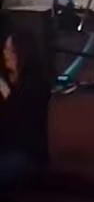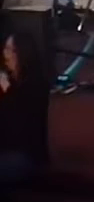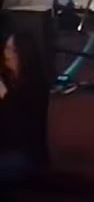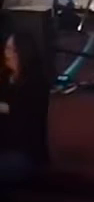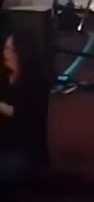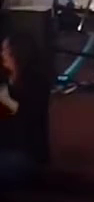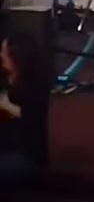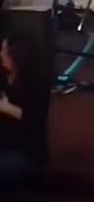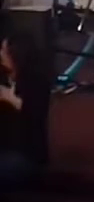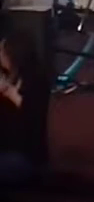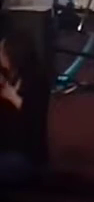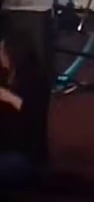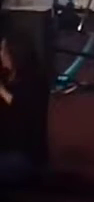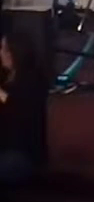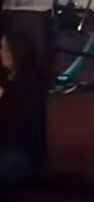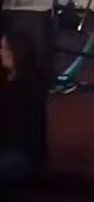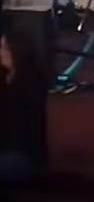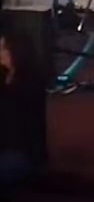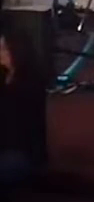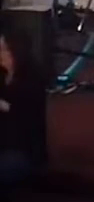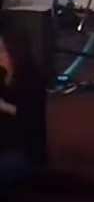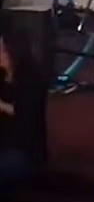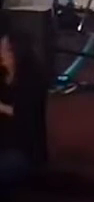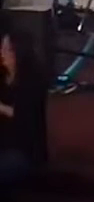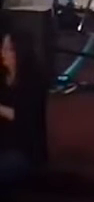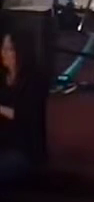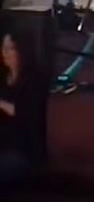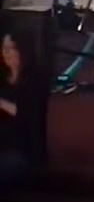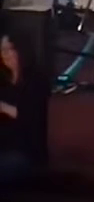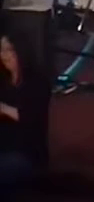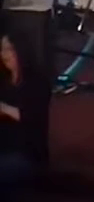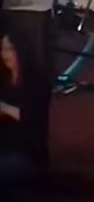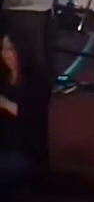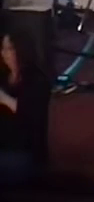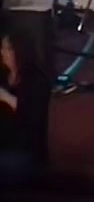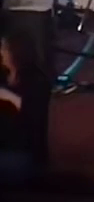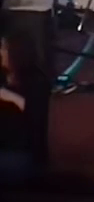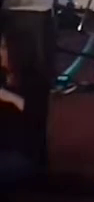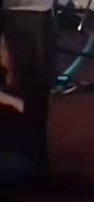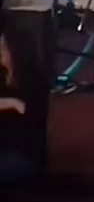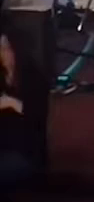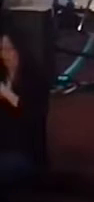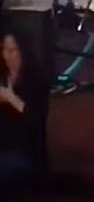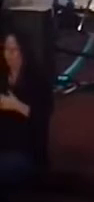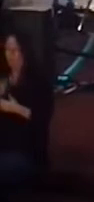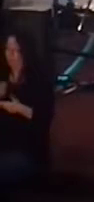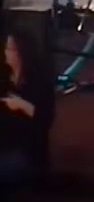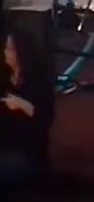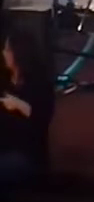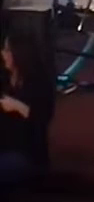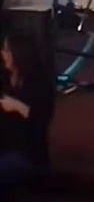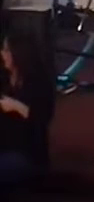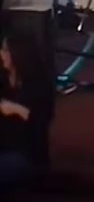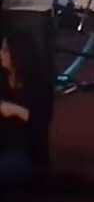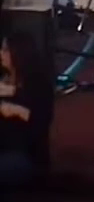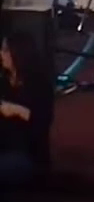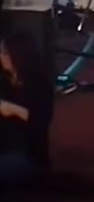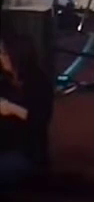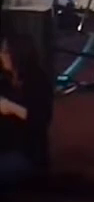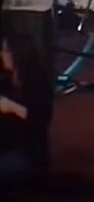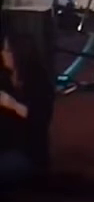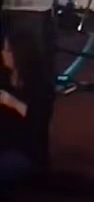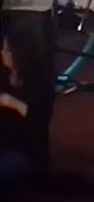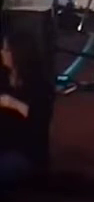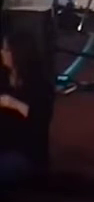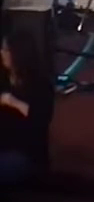Go fishing or something like that. Anyway, so his cow gets loose, and we are all there, right? And my grandfather immediately goes